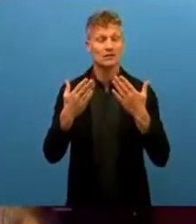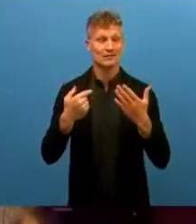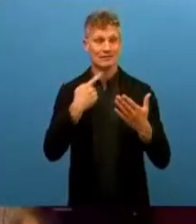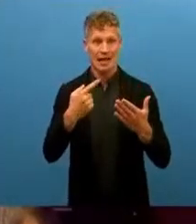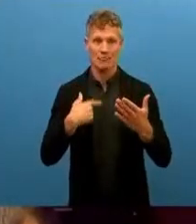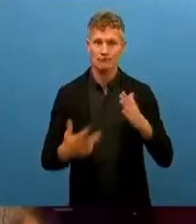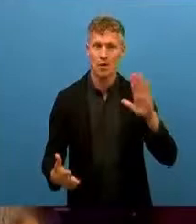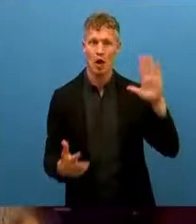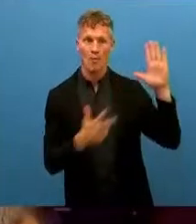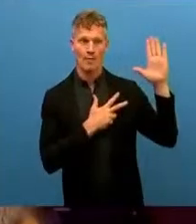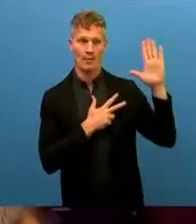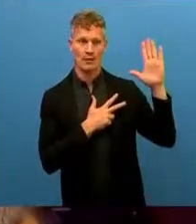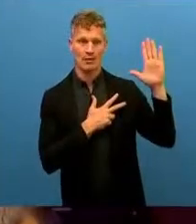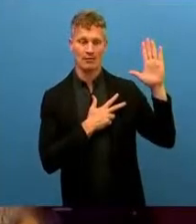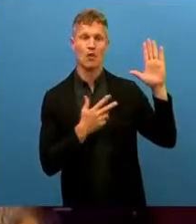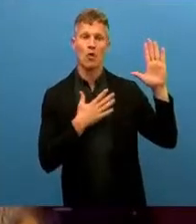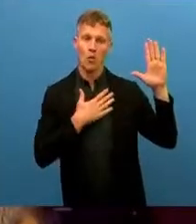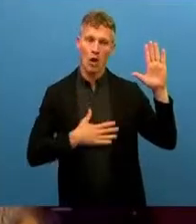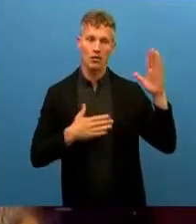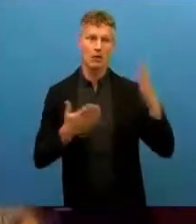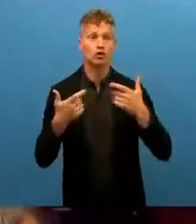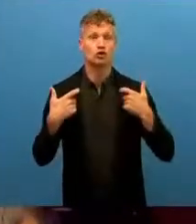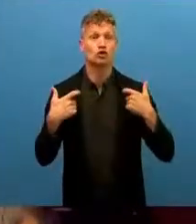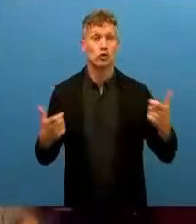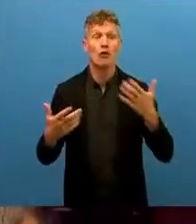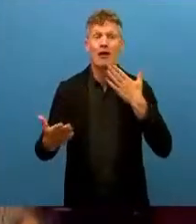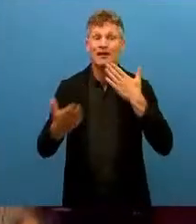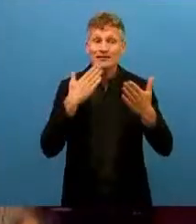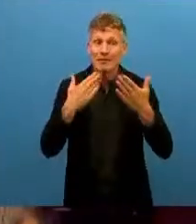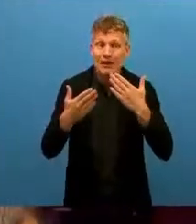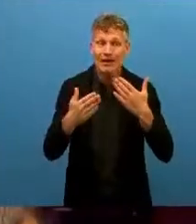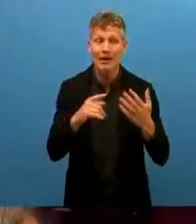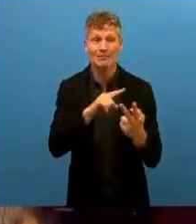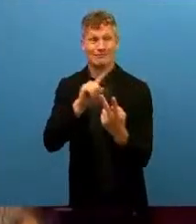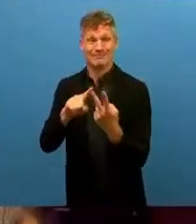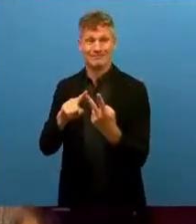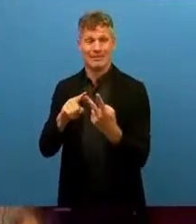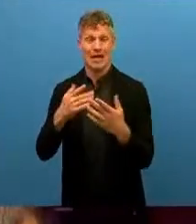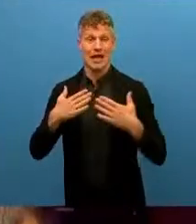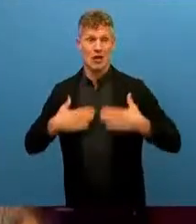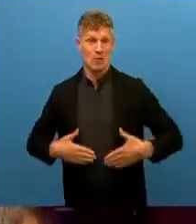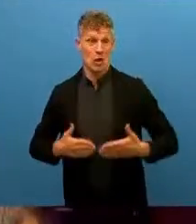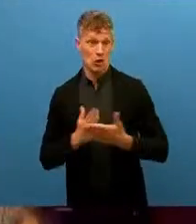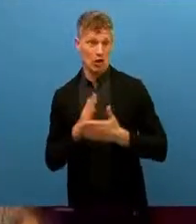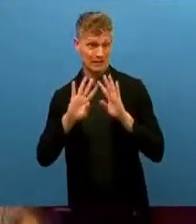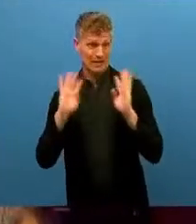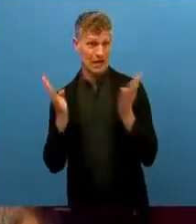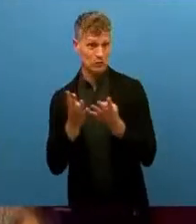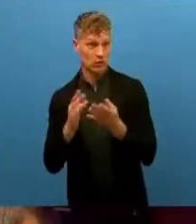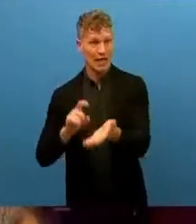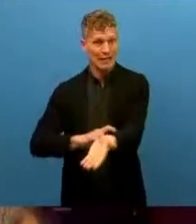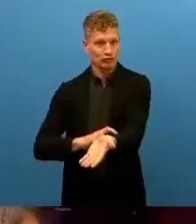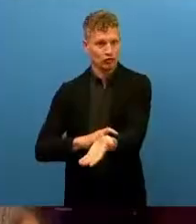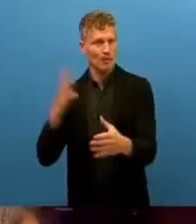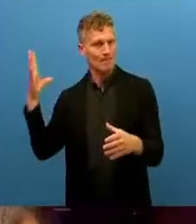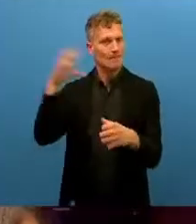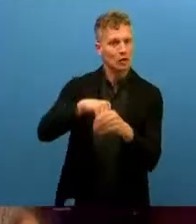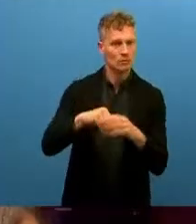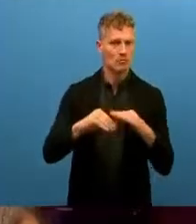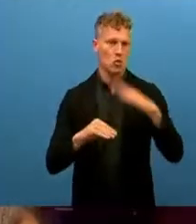participation in the General Assembly and the Human Rights Council. 2, to take stock of the